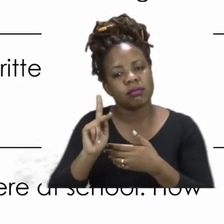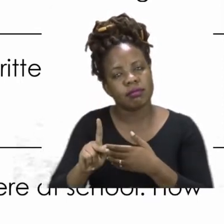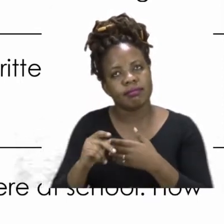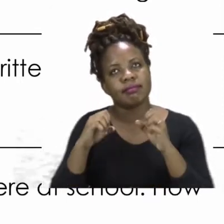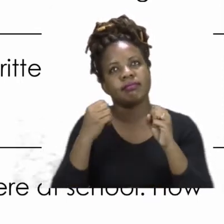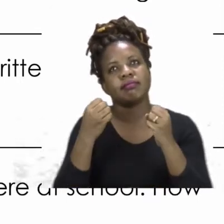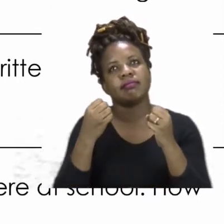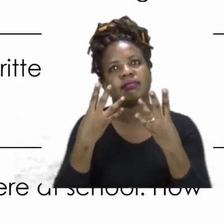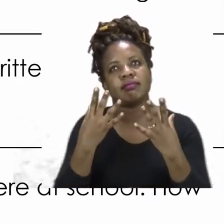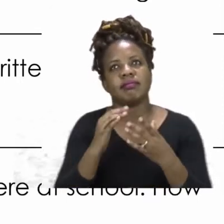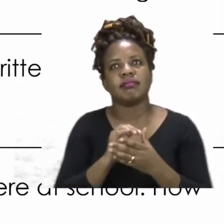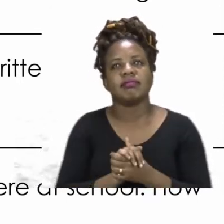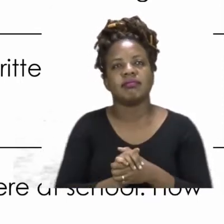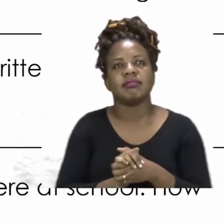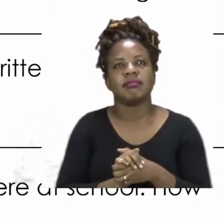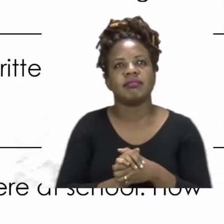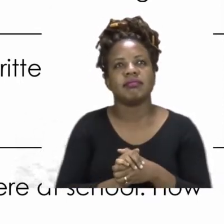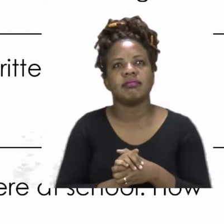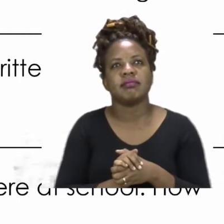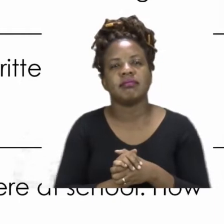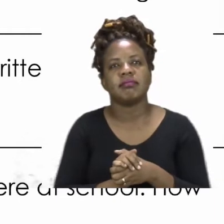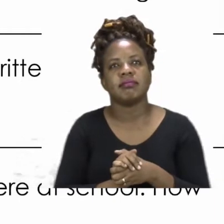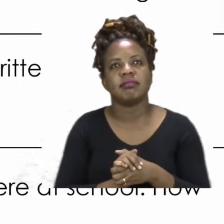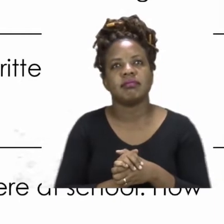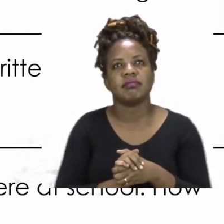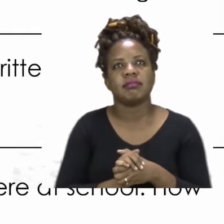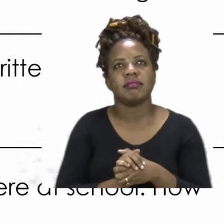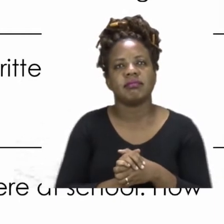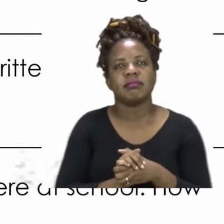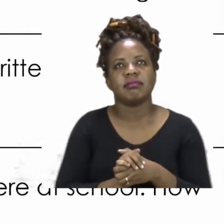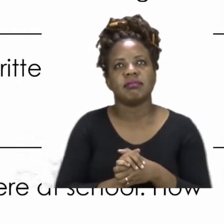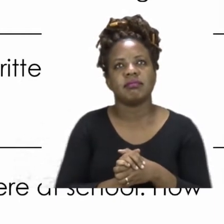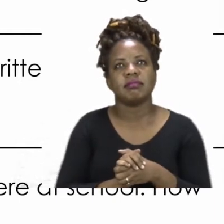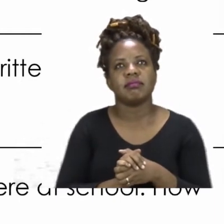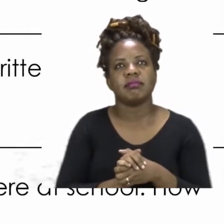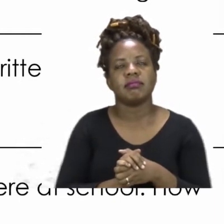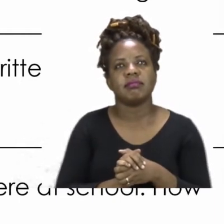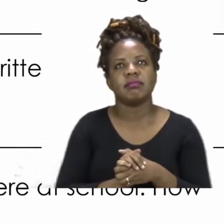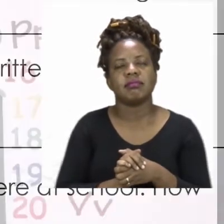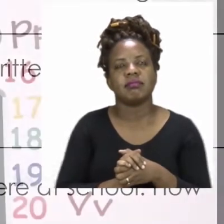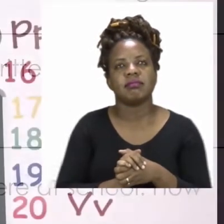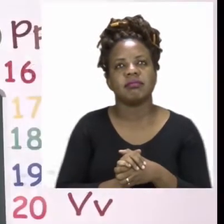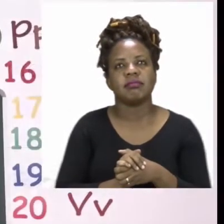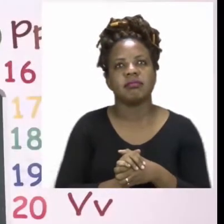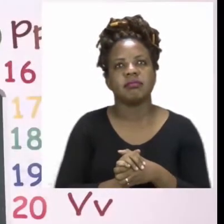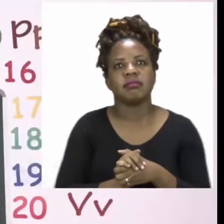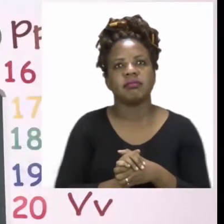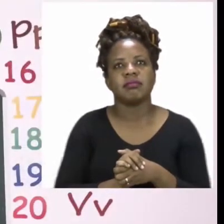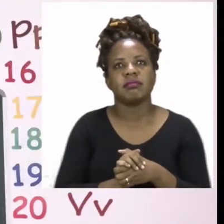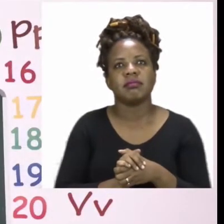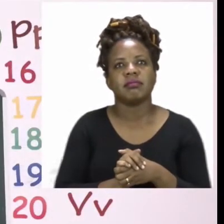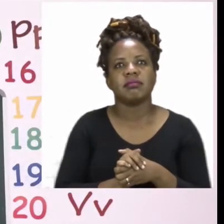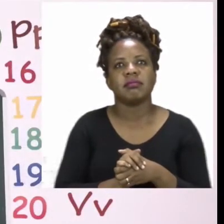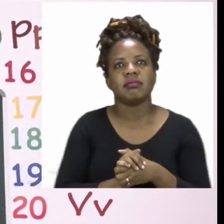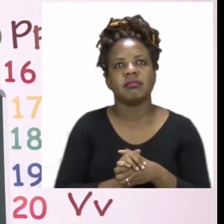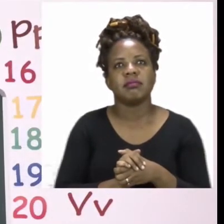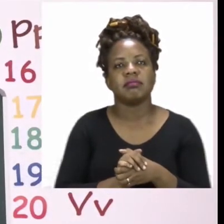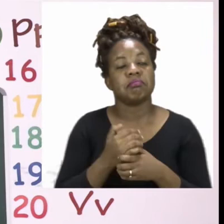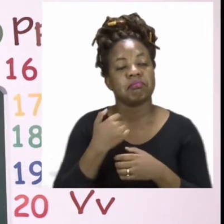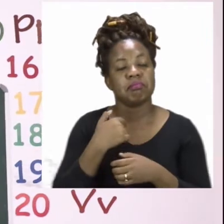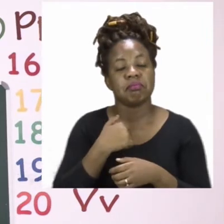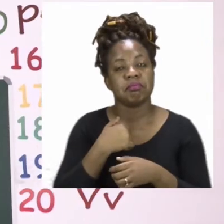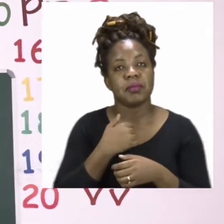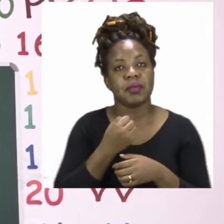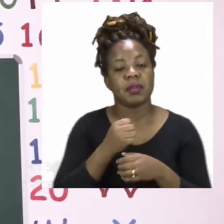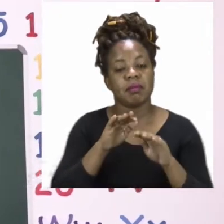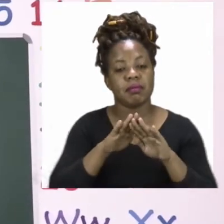Now, on my table, I do have some letters with me. In fact, they are all going to my special friends,